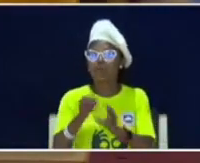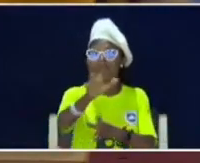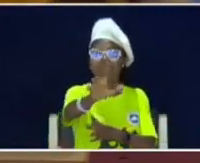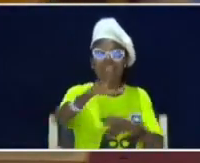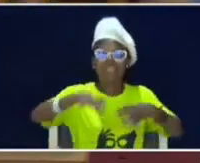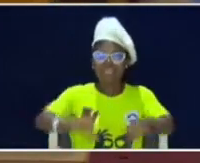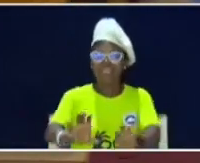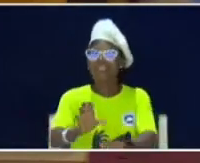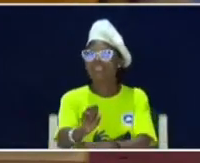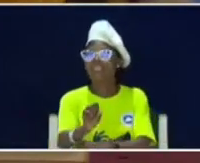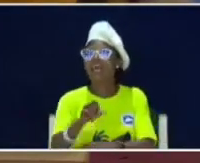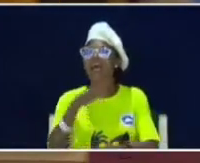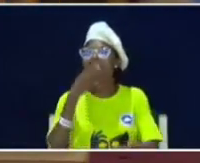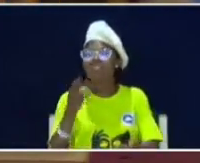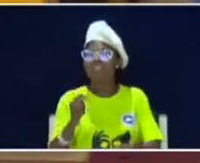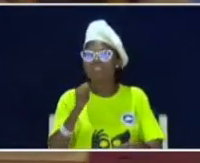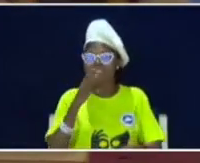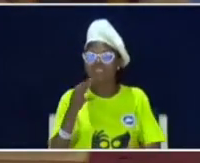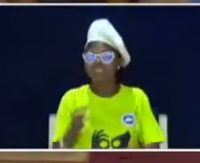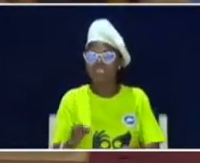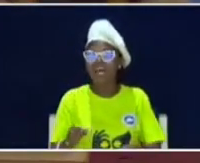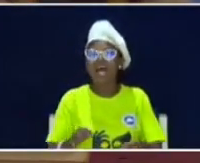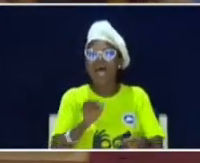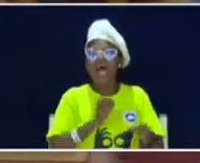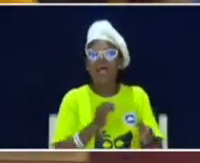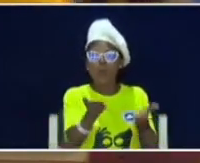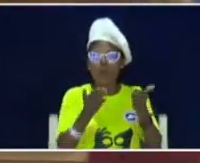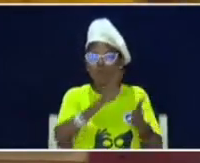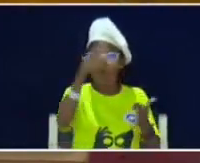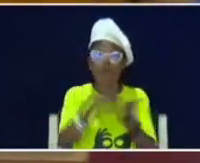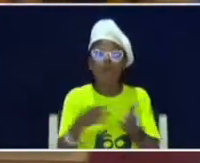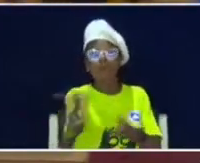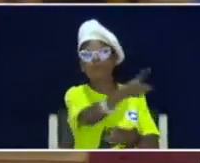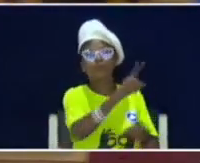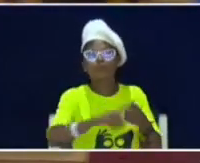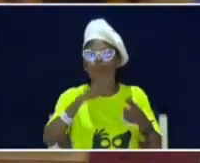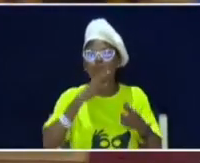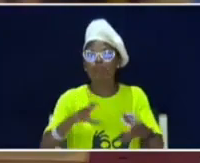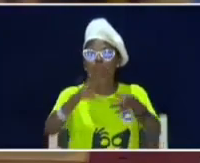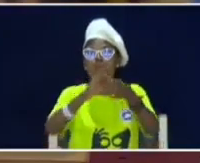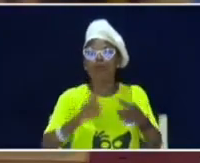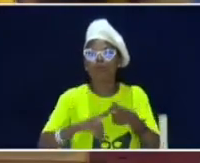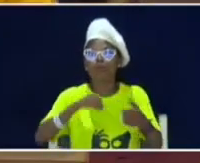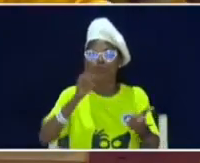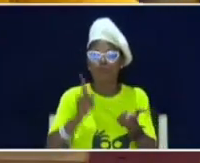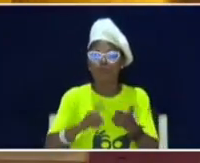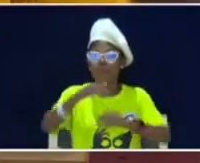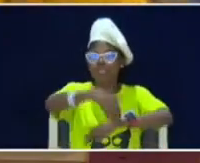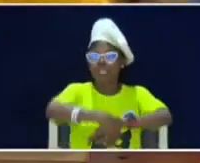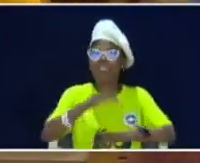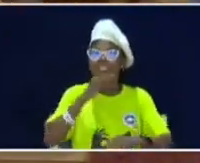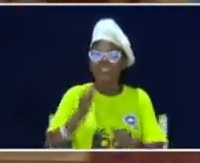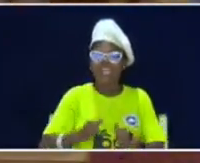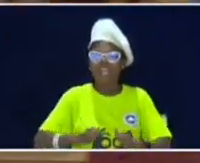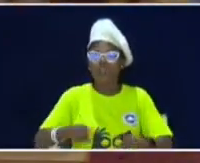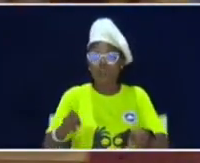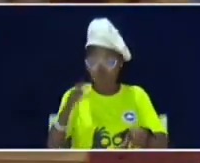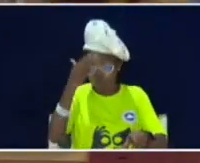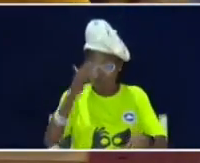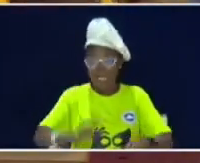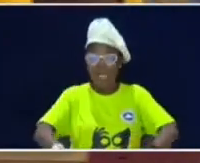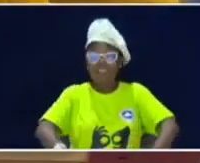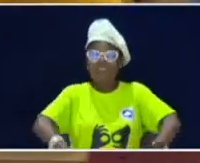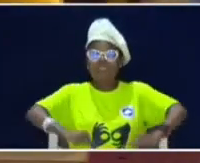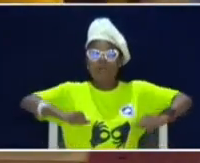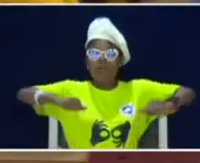that will employ everyone to belong to tonight. The people in this class, they are known as giants. They